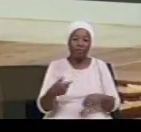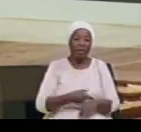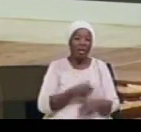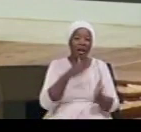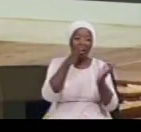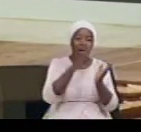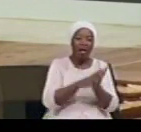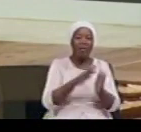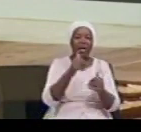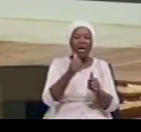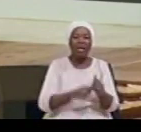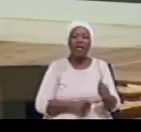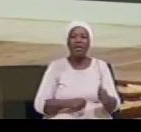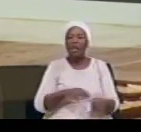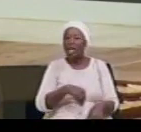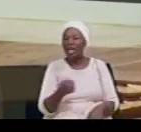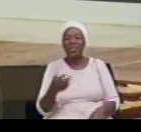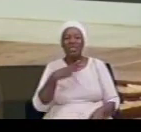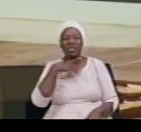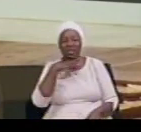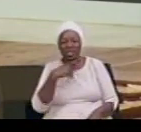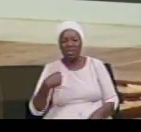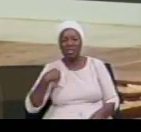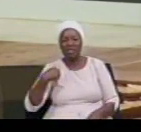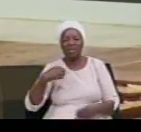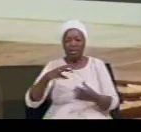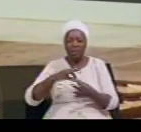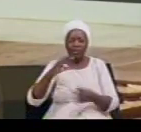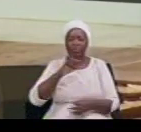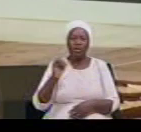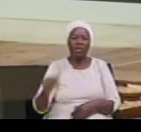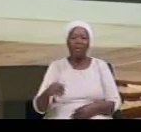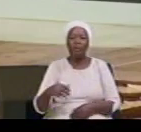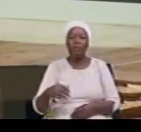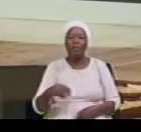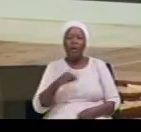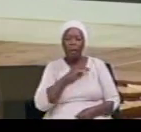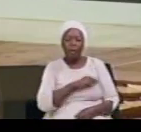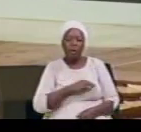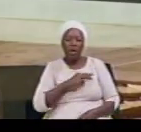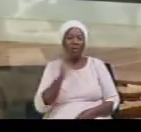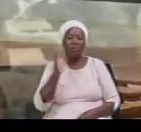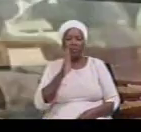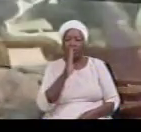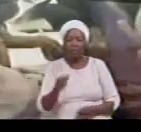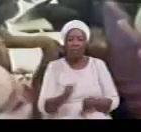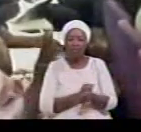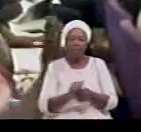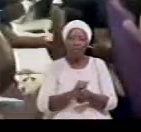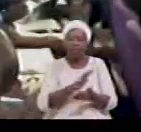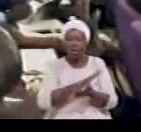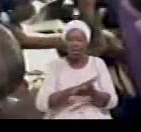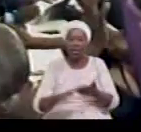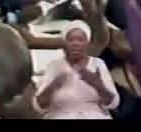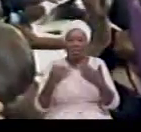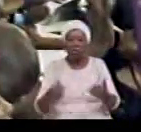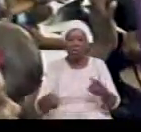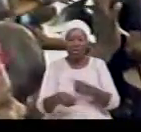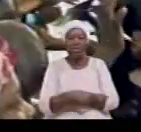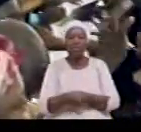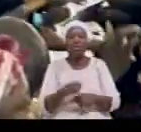dirty robe, spiritually, morally, will be washed clean today in the blood of the Lamb.